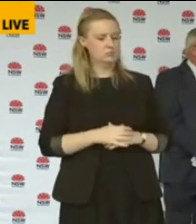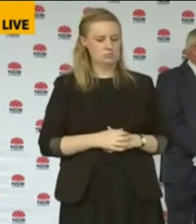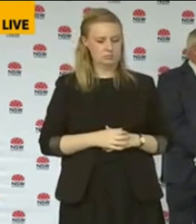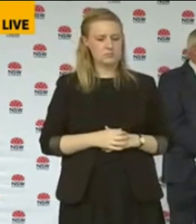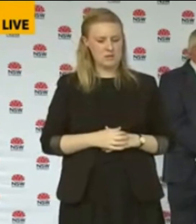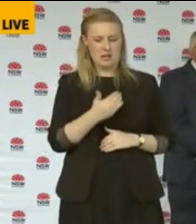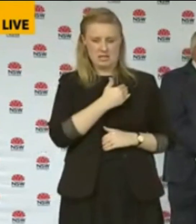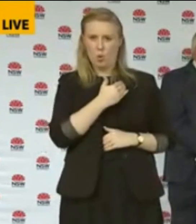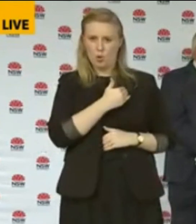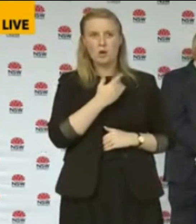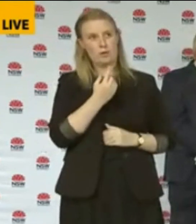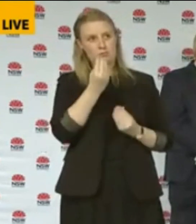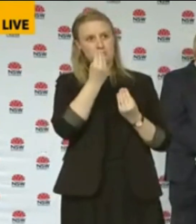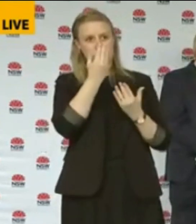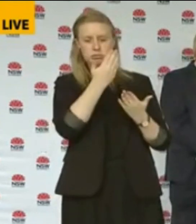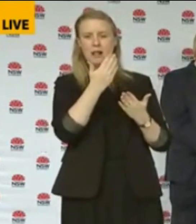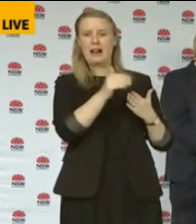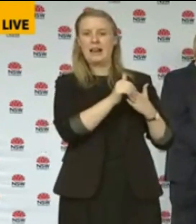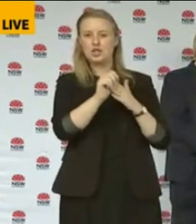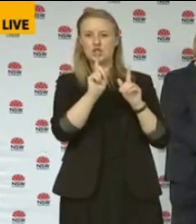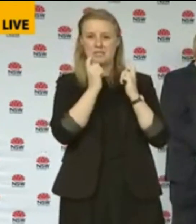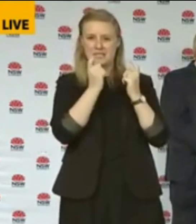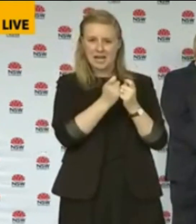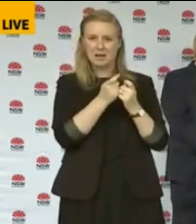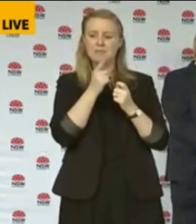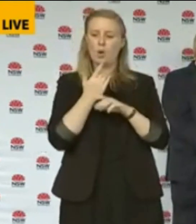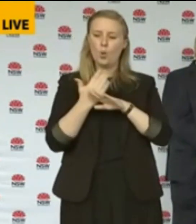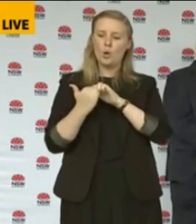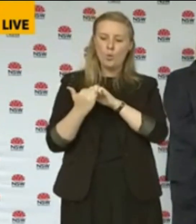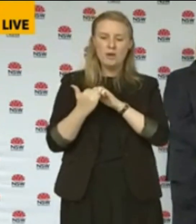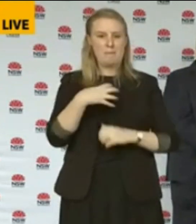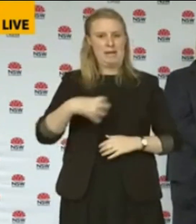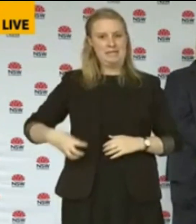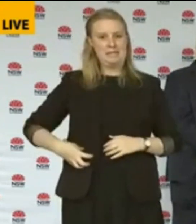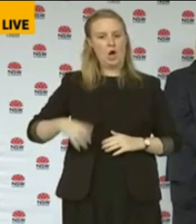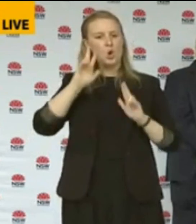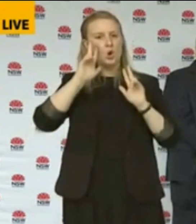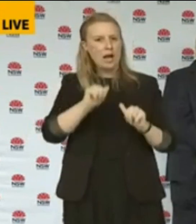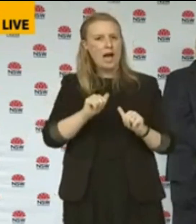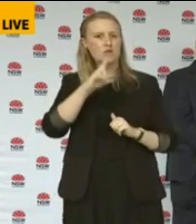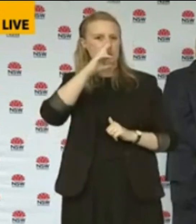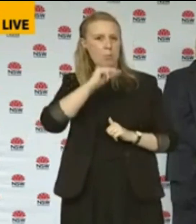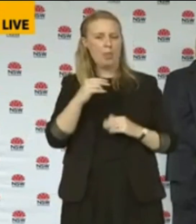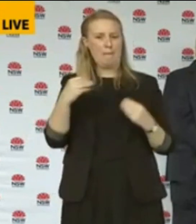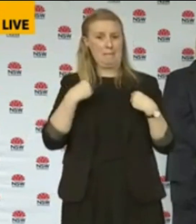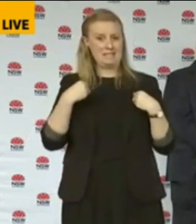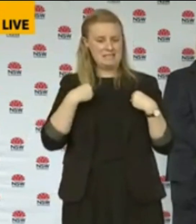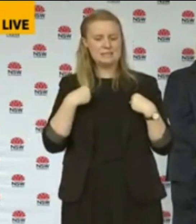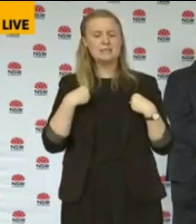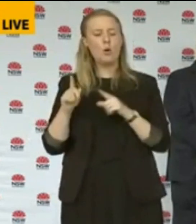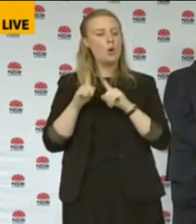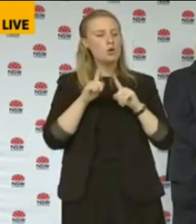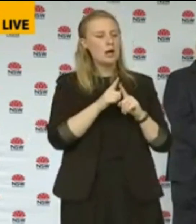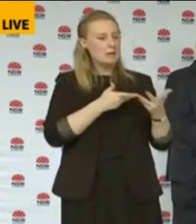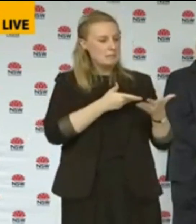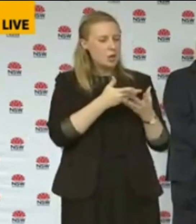the leadership team that he's working with Minister Tudor, I hope the Minister for Small Business, and he's also been in